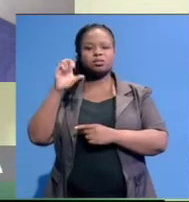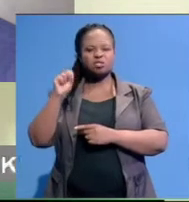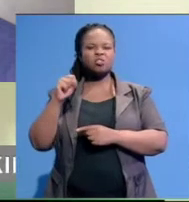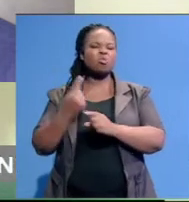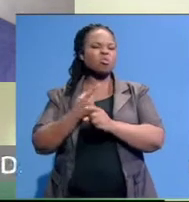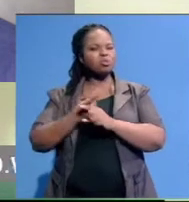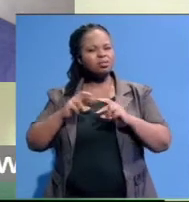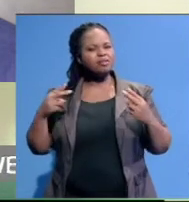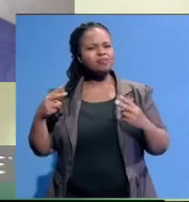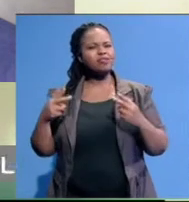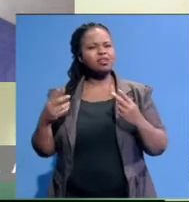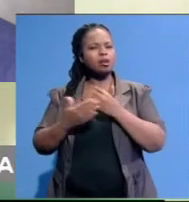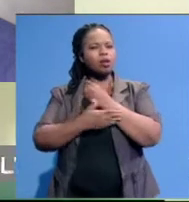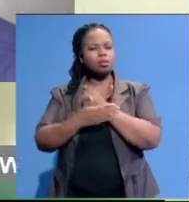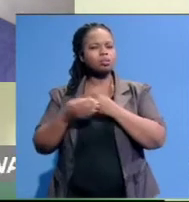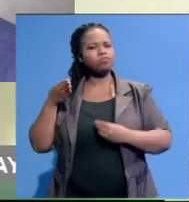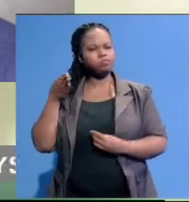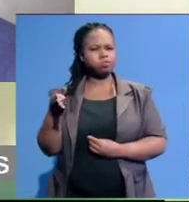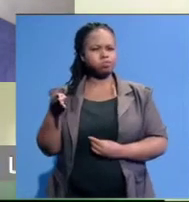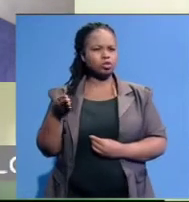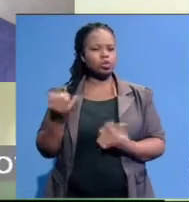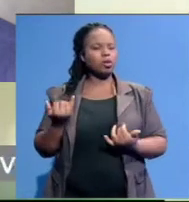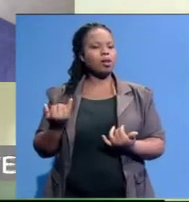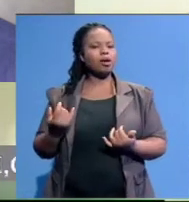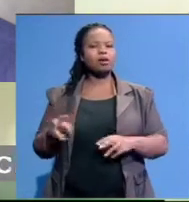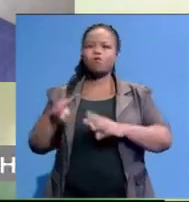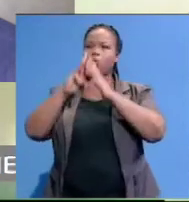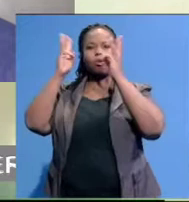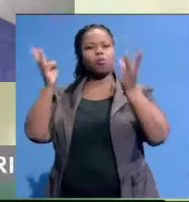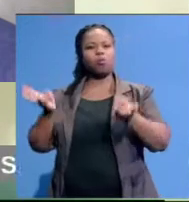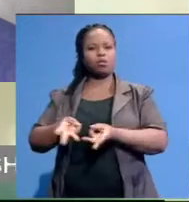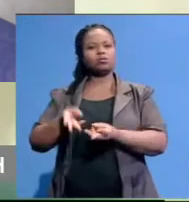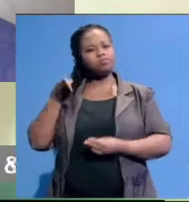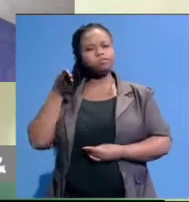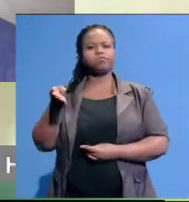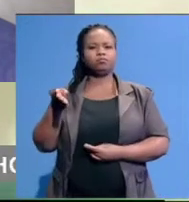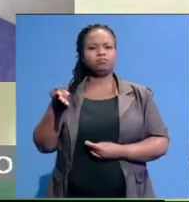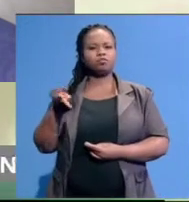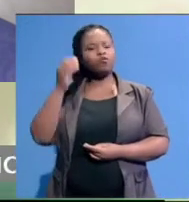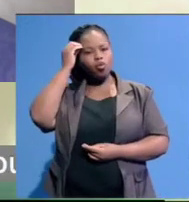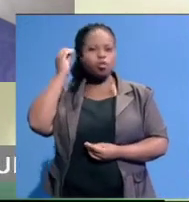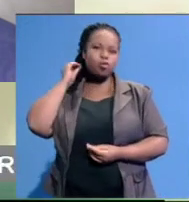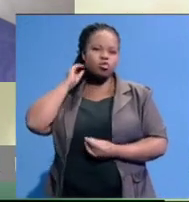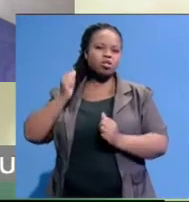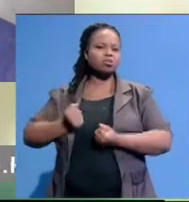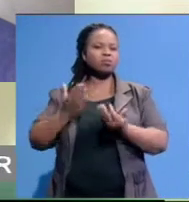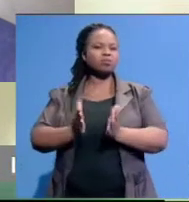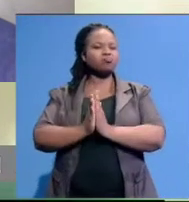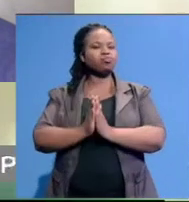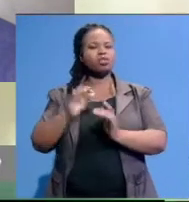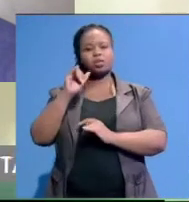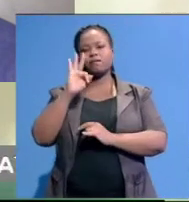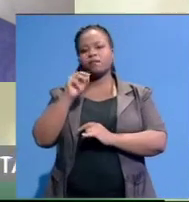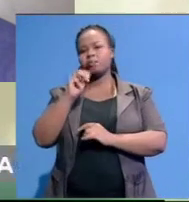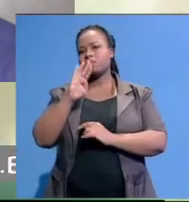regions. So that one was more of a global affair, so to speak. Also